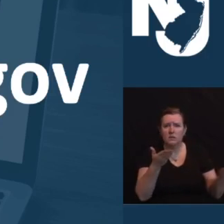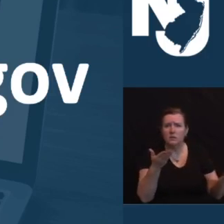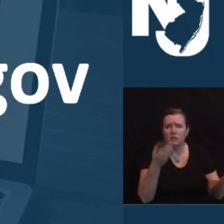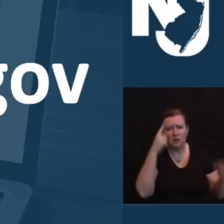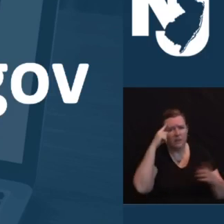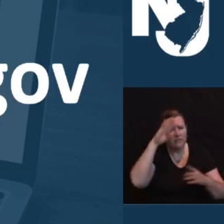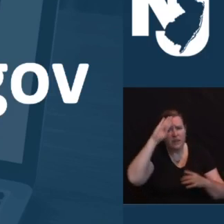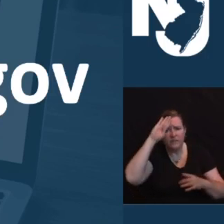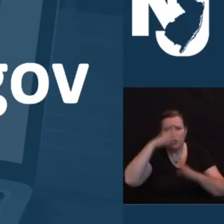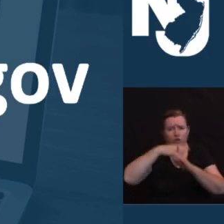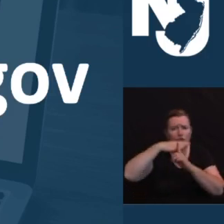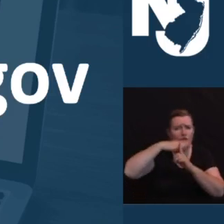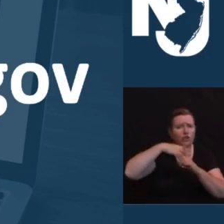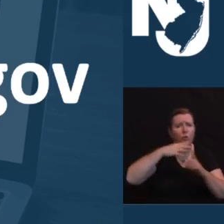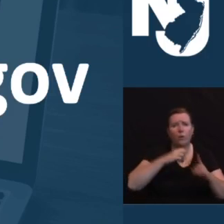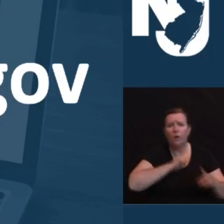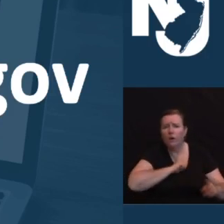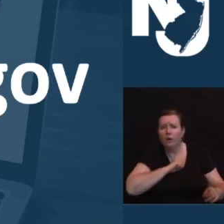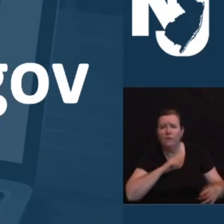or obviously if you yourself have COVID.